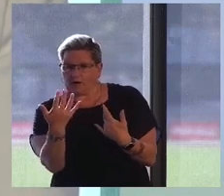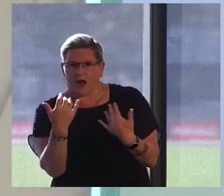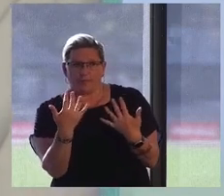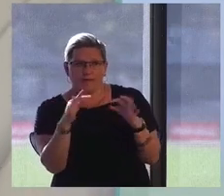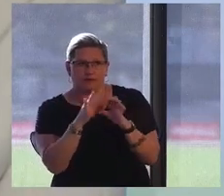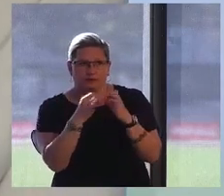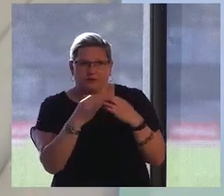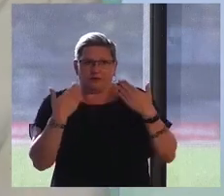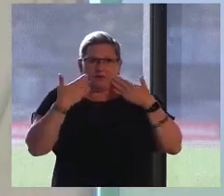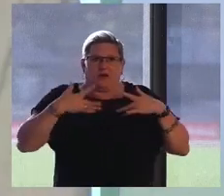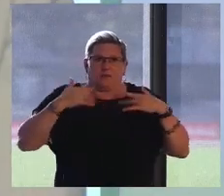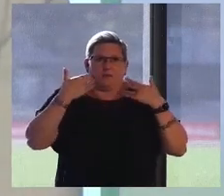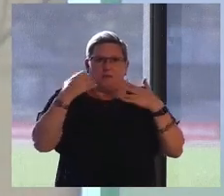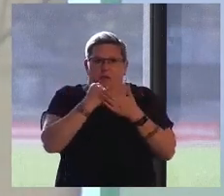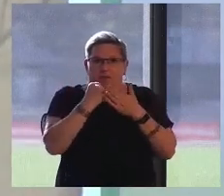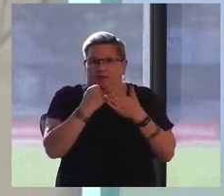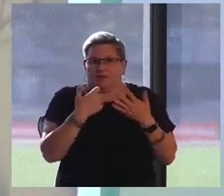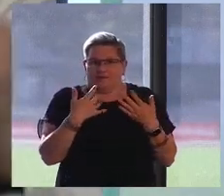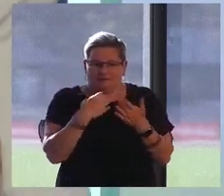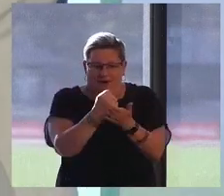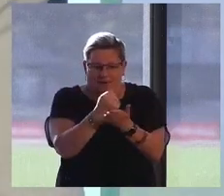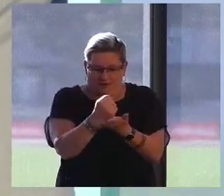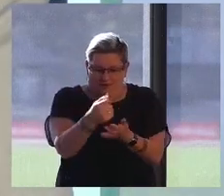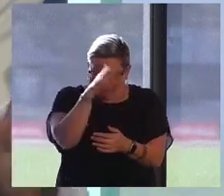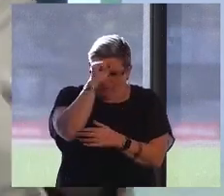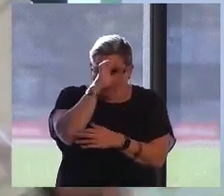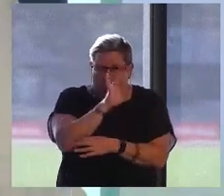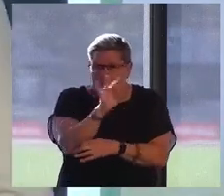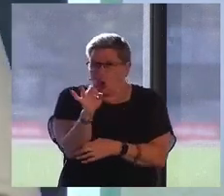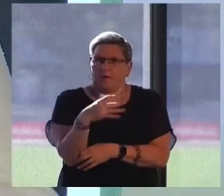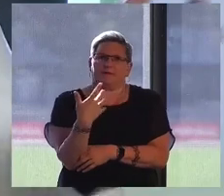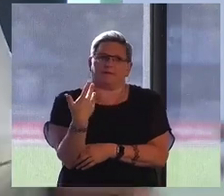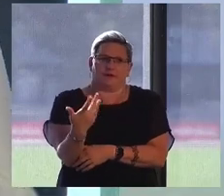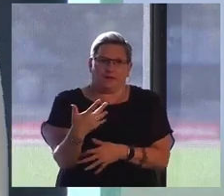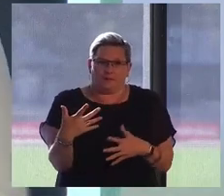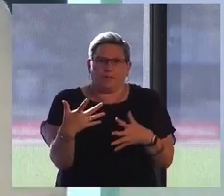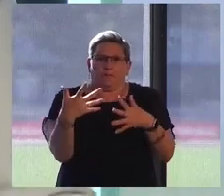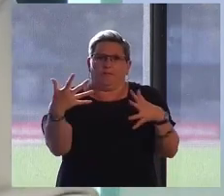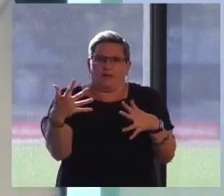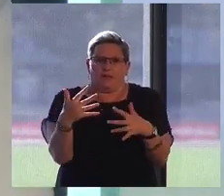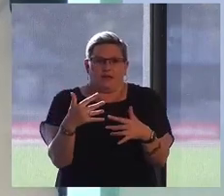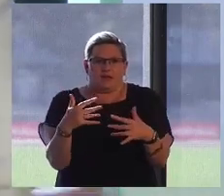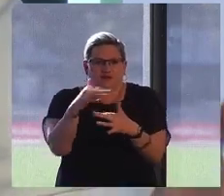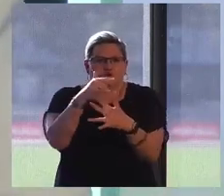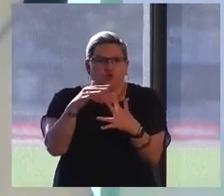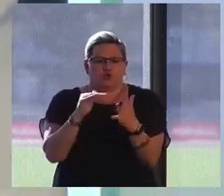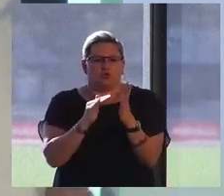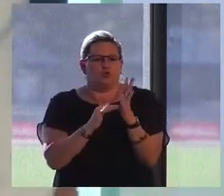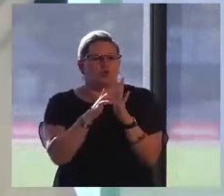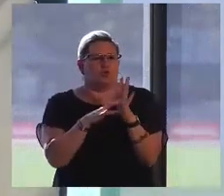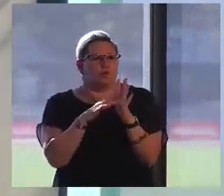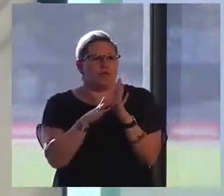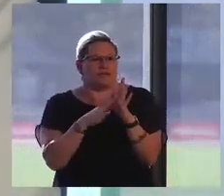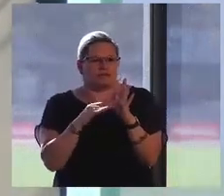math, so I don't remember what it was, but it was by far the largest social movement in the history of the world, much bigger than